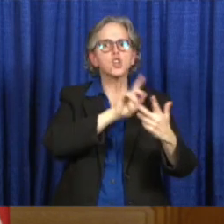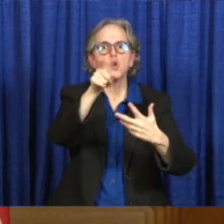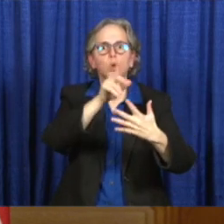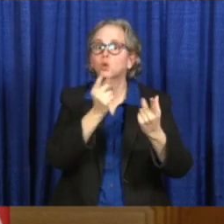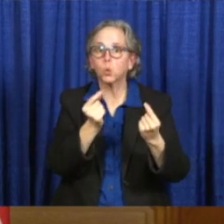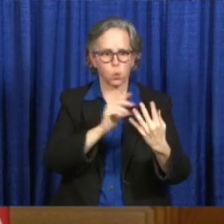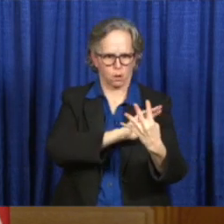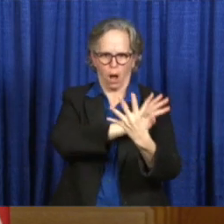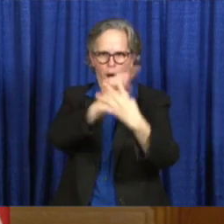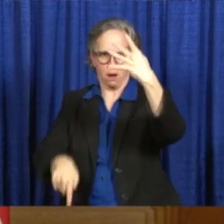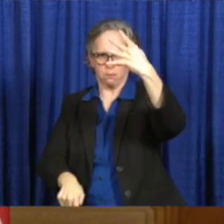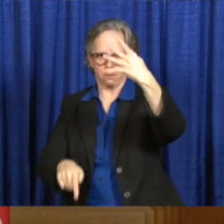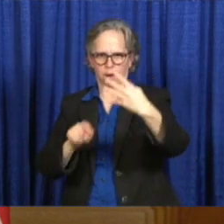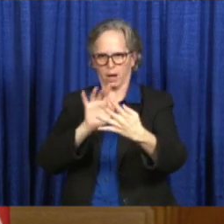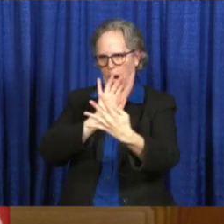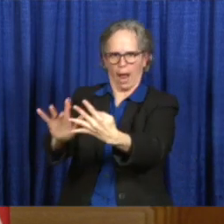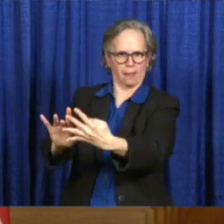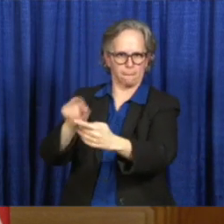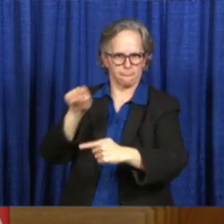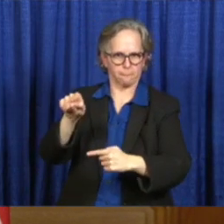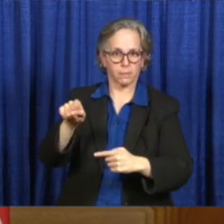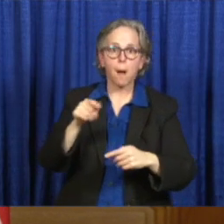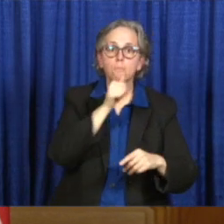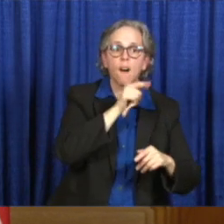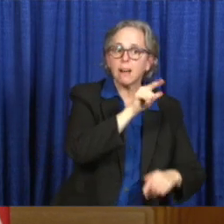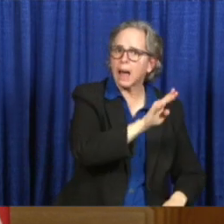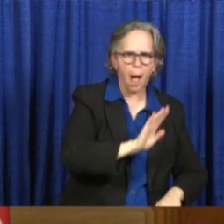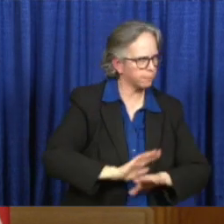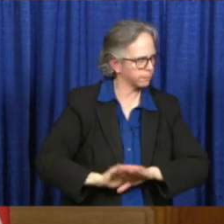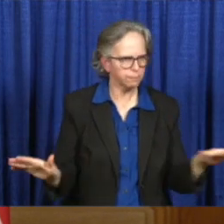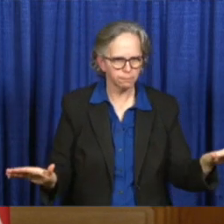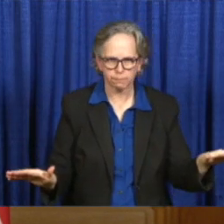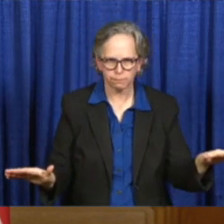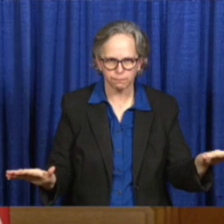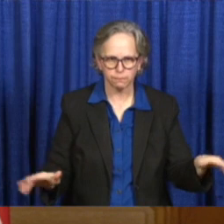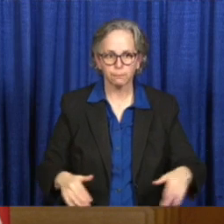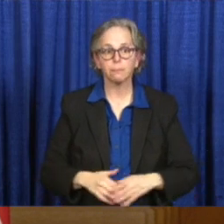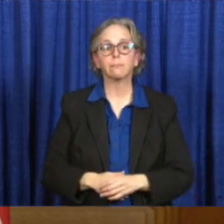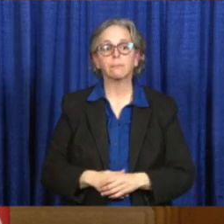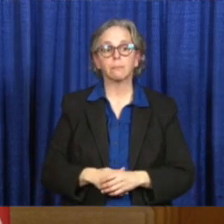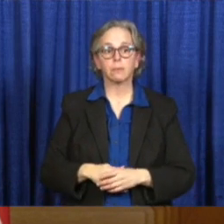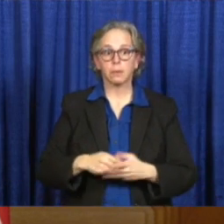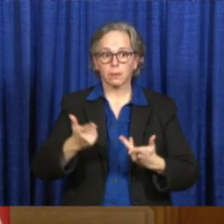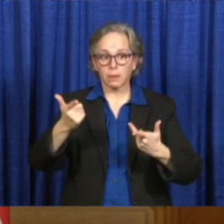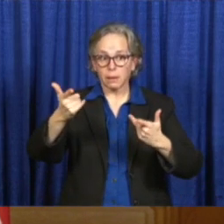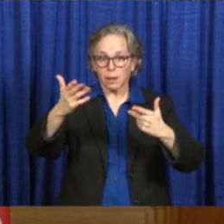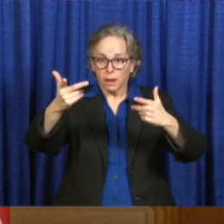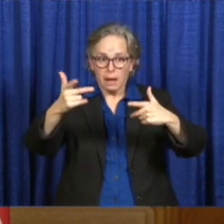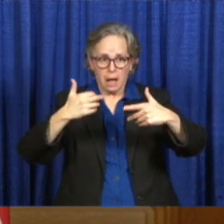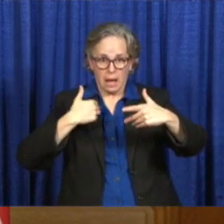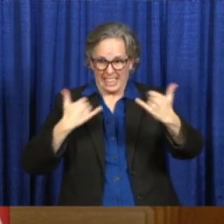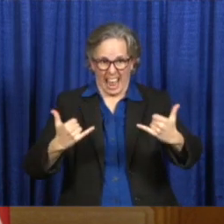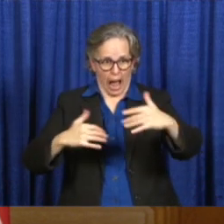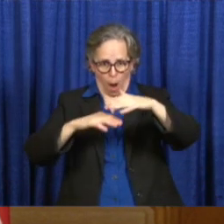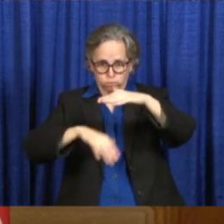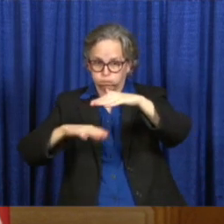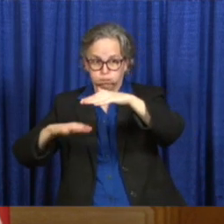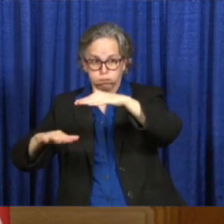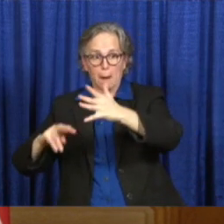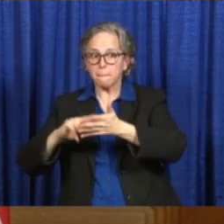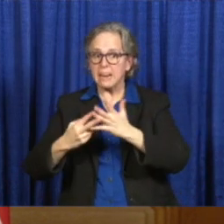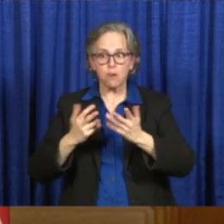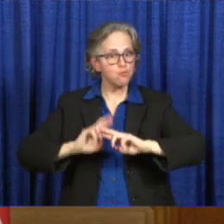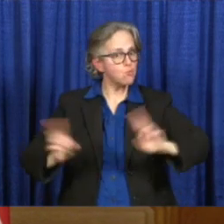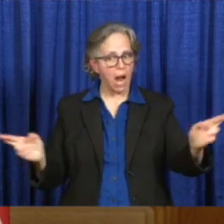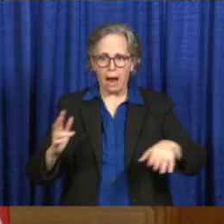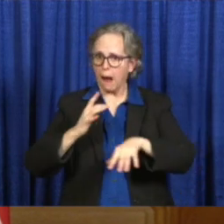have a very significant unused capacity each day that's not really been fully utilized. And